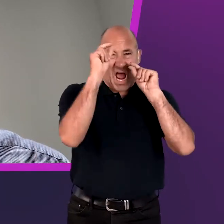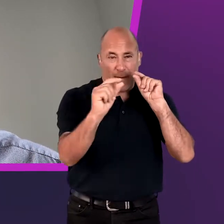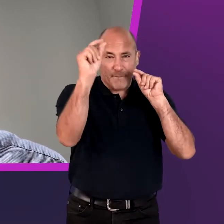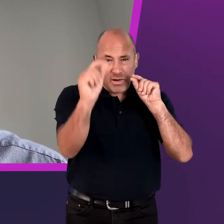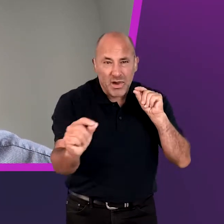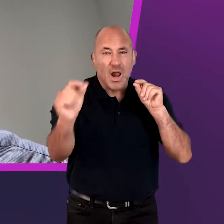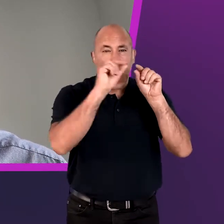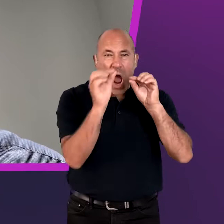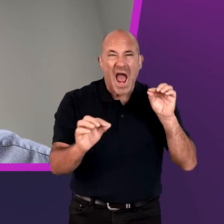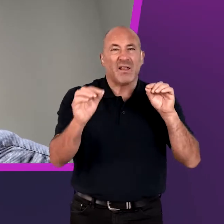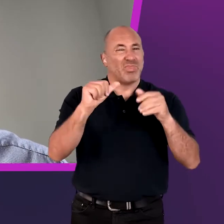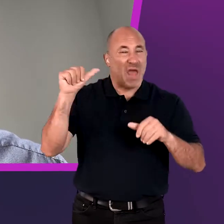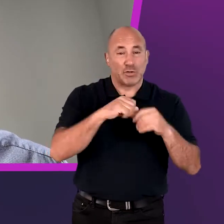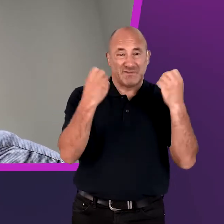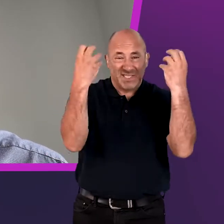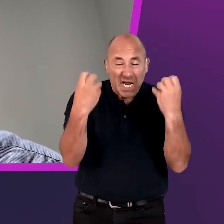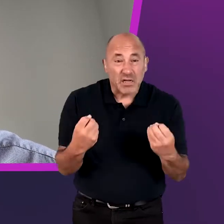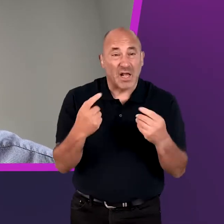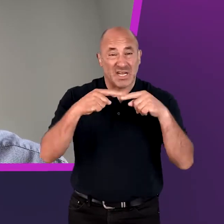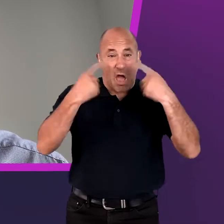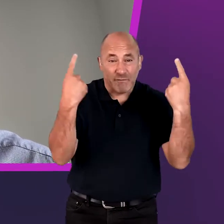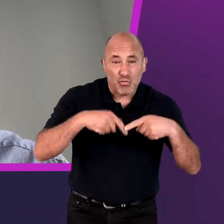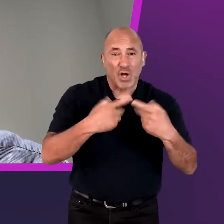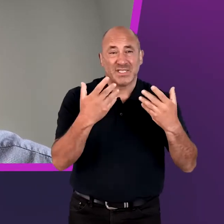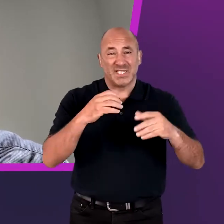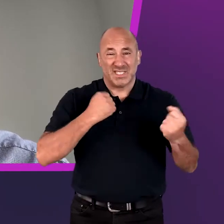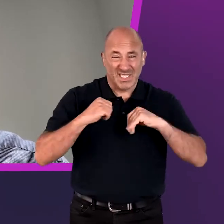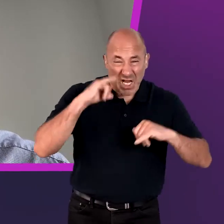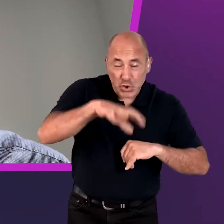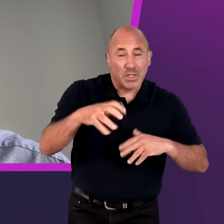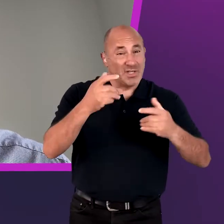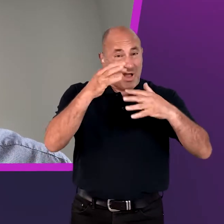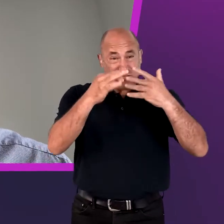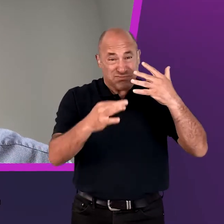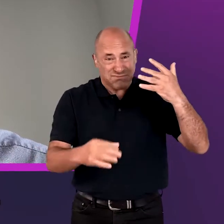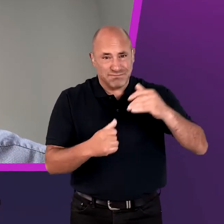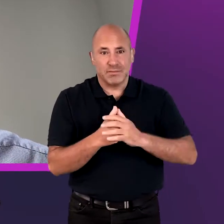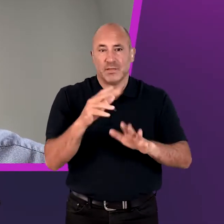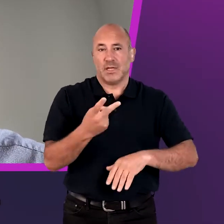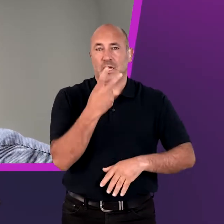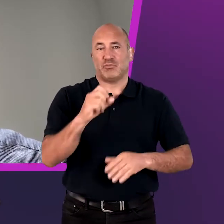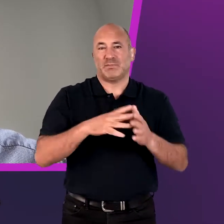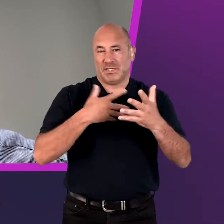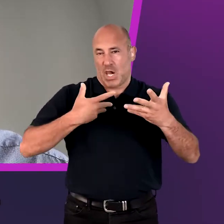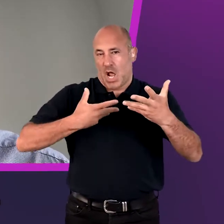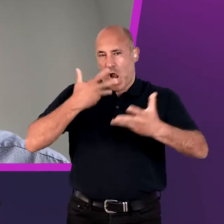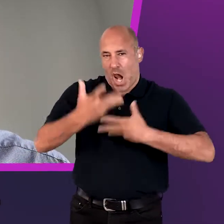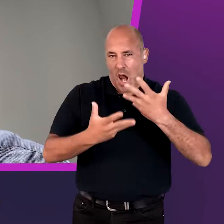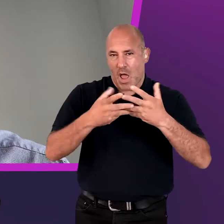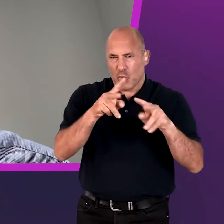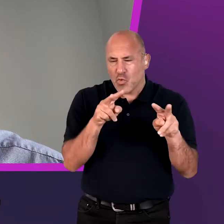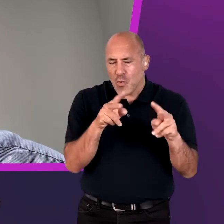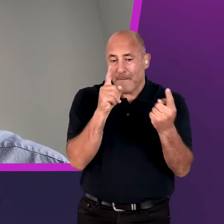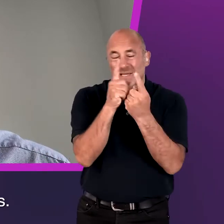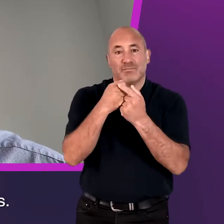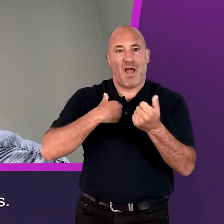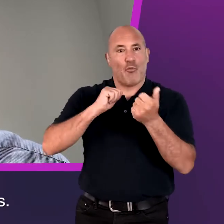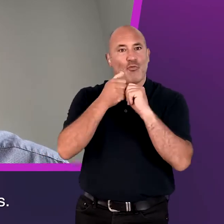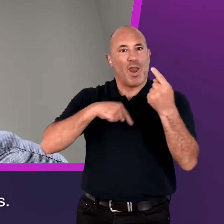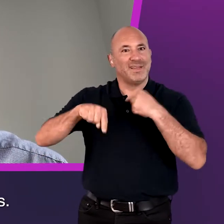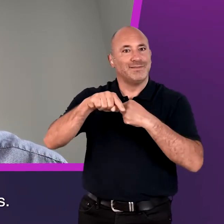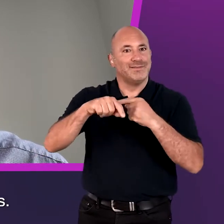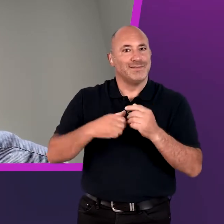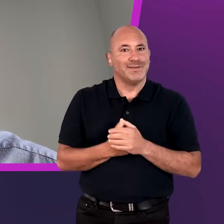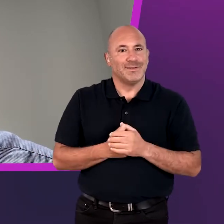thousands of signals, level crossings and stations, and much, much more. In the next 20 minutes or so, I want to give you the chance to meet some